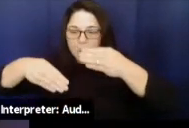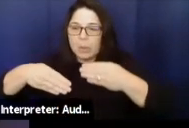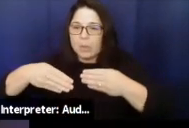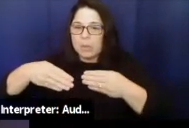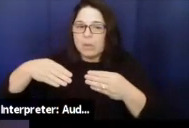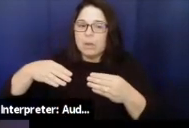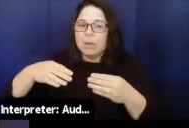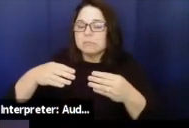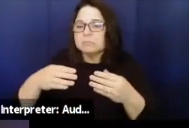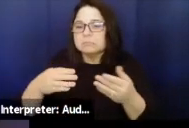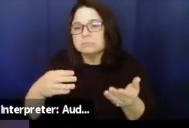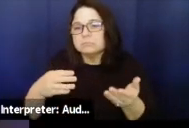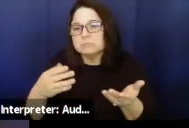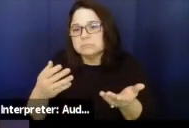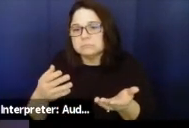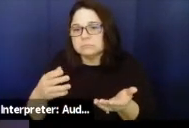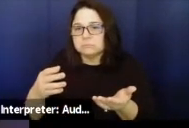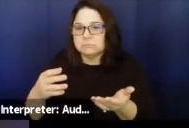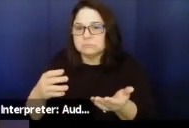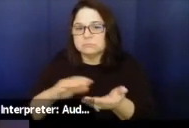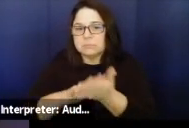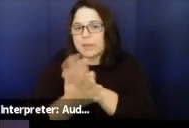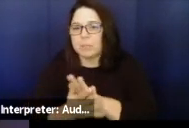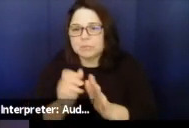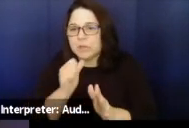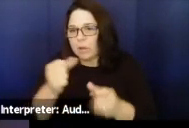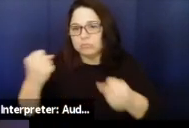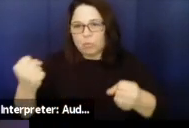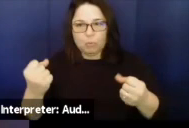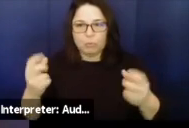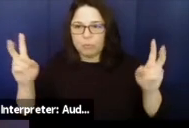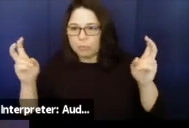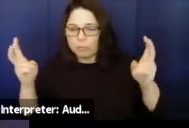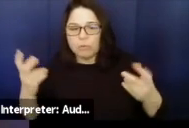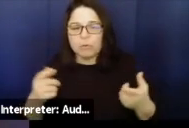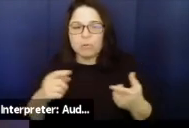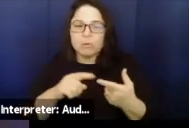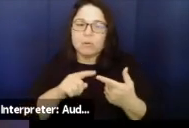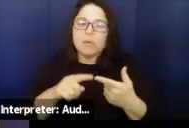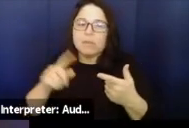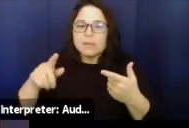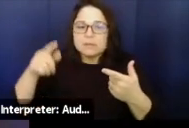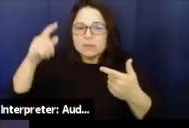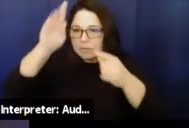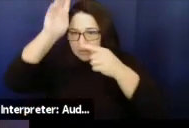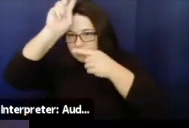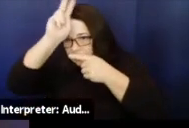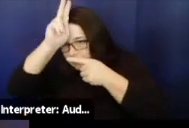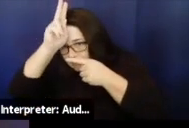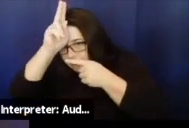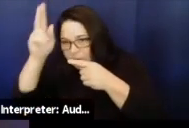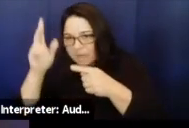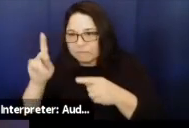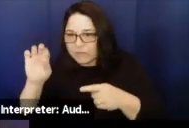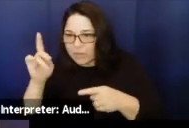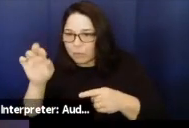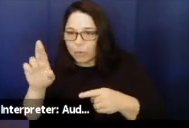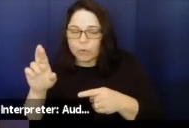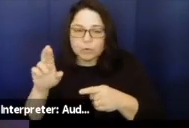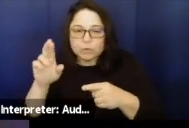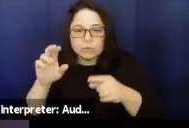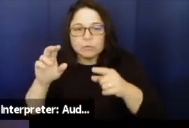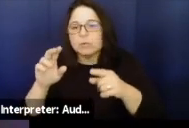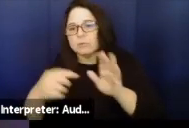American, represented here by the feathers in the hat, which were used in a lot of cartoons to signify